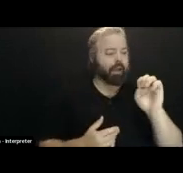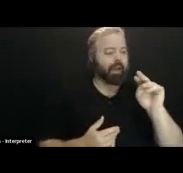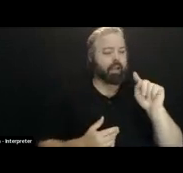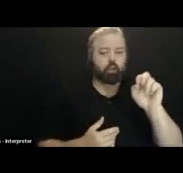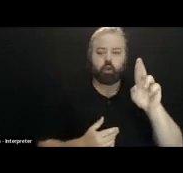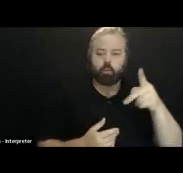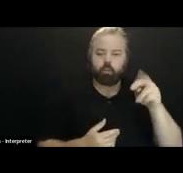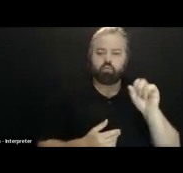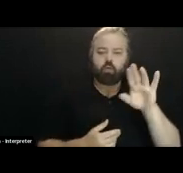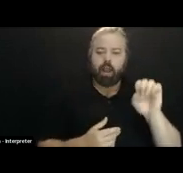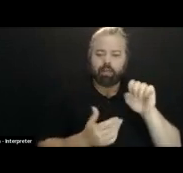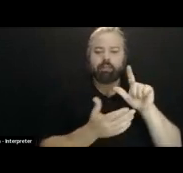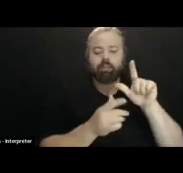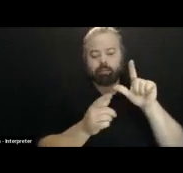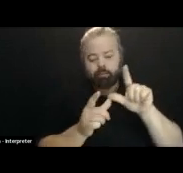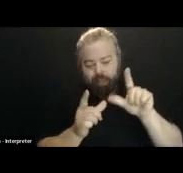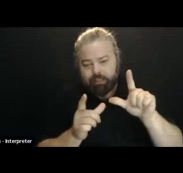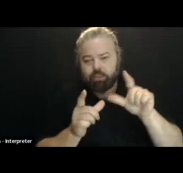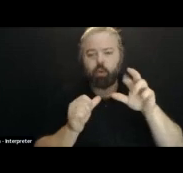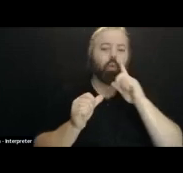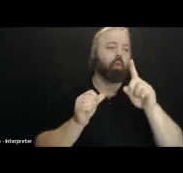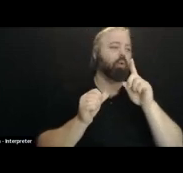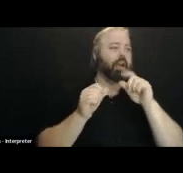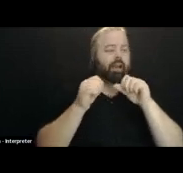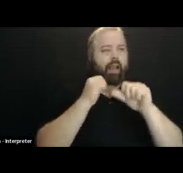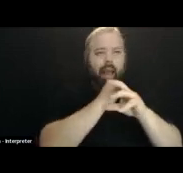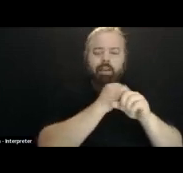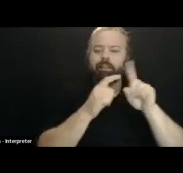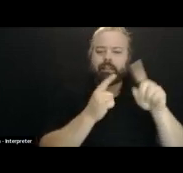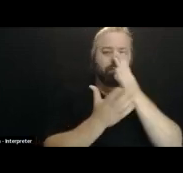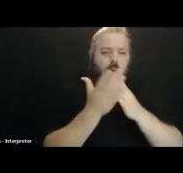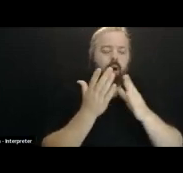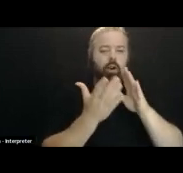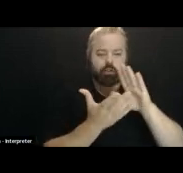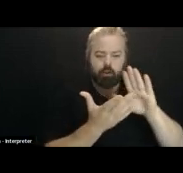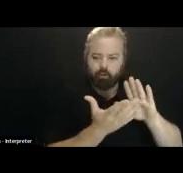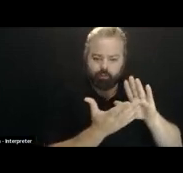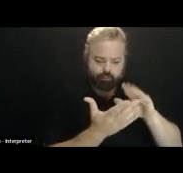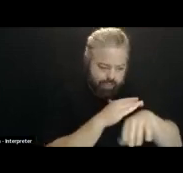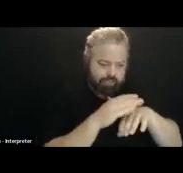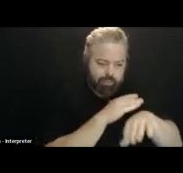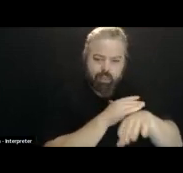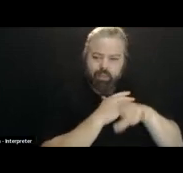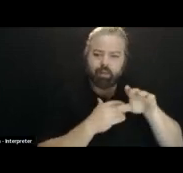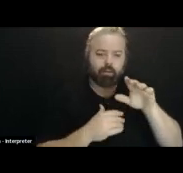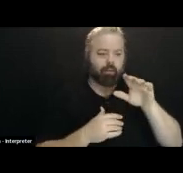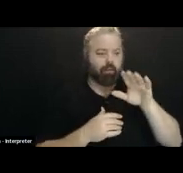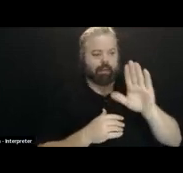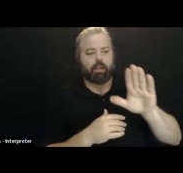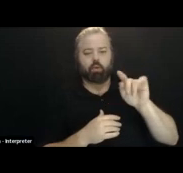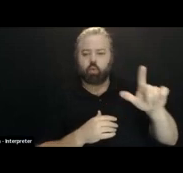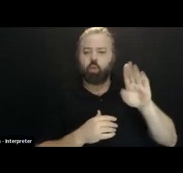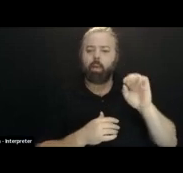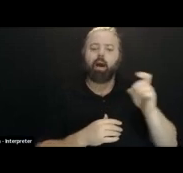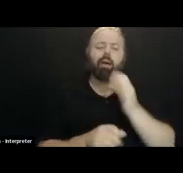or sort of advertises different aspects of accessibility tools in their toolbox, make sure that you're